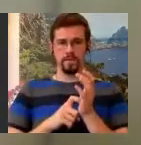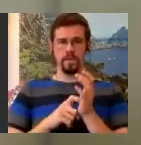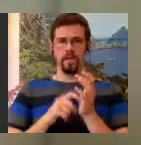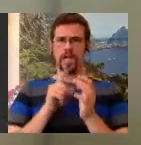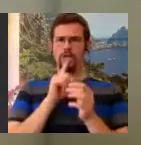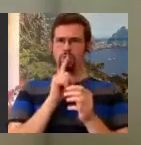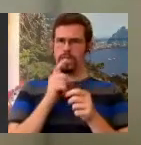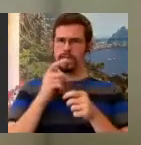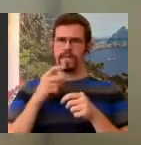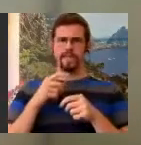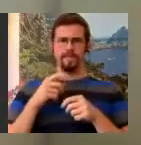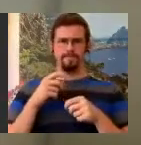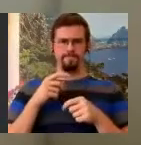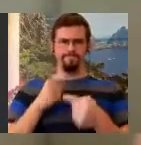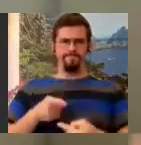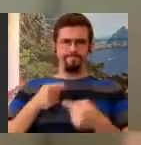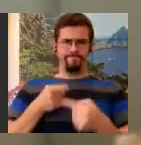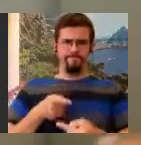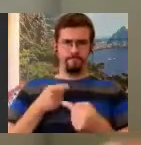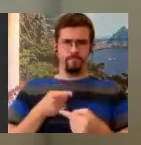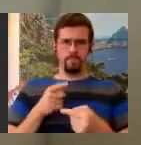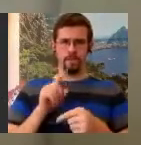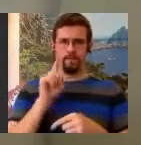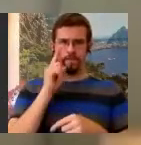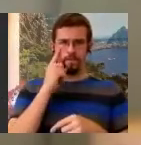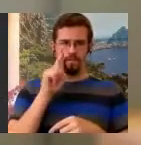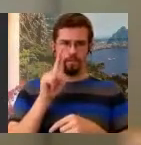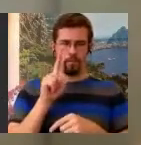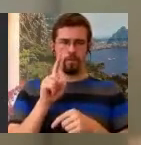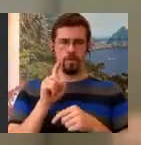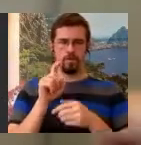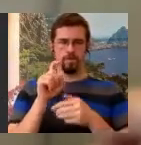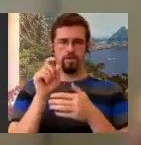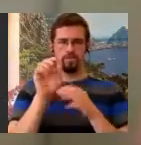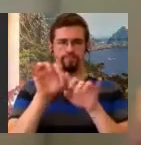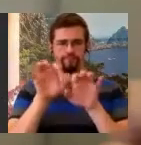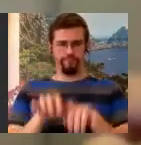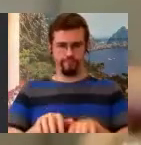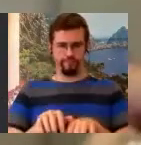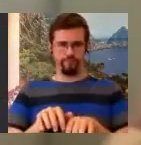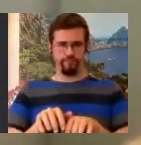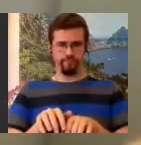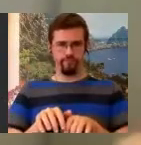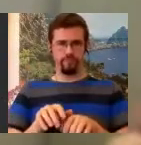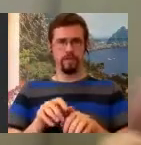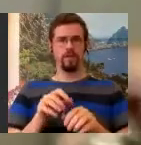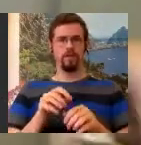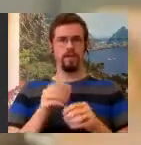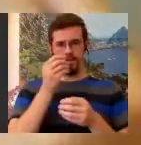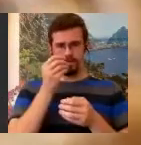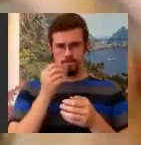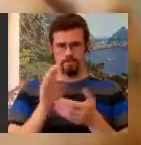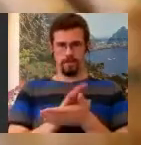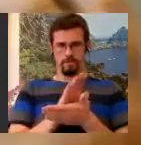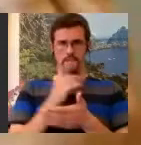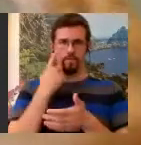write instead of transmitting audio in order to support deaf people.